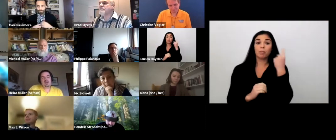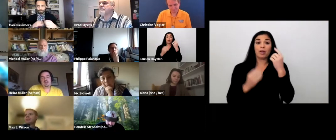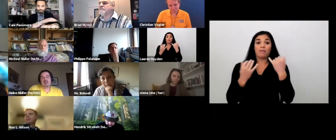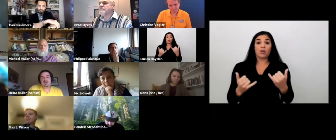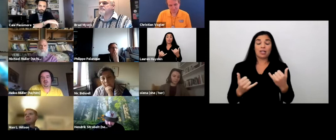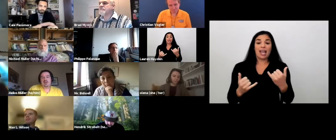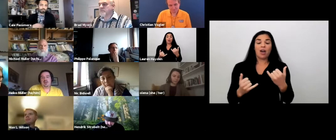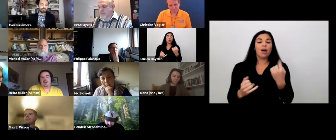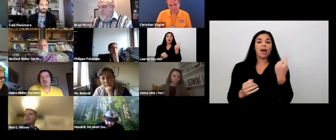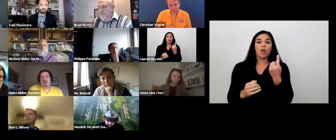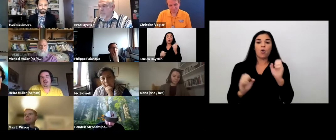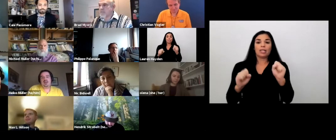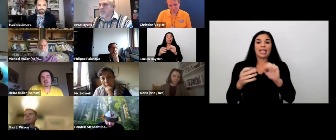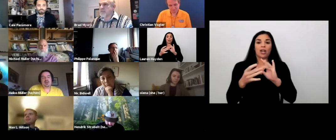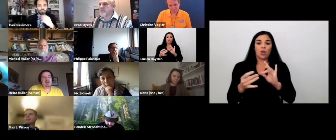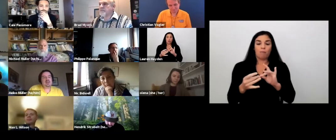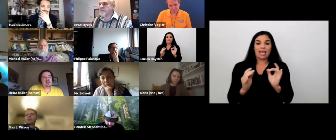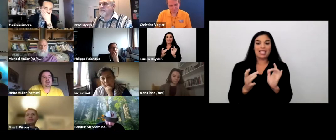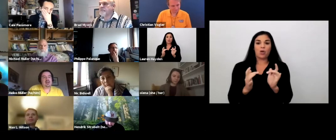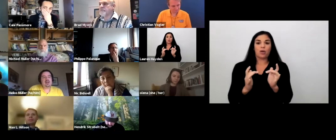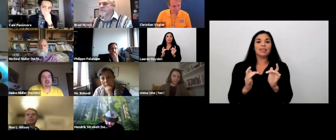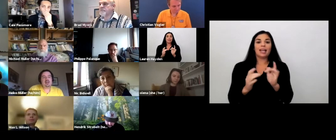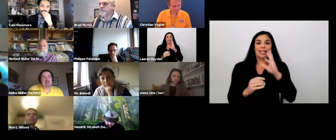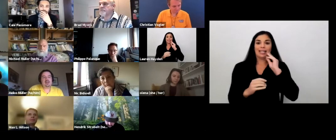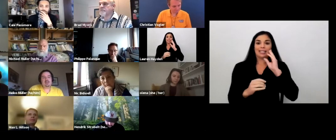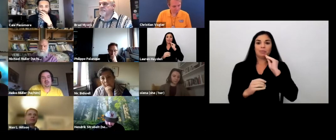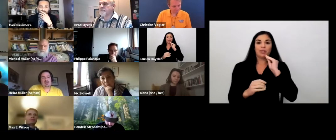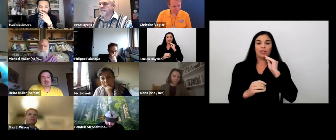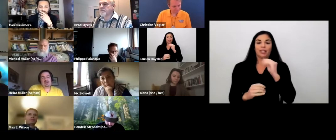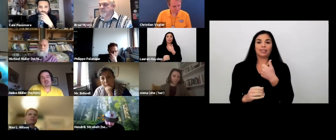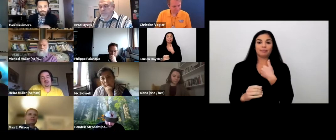speak of the online experience that I had, and